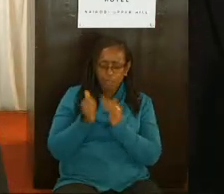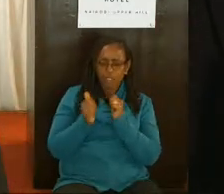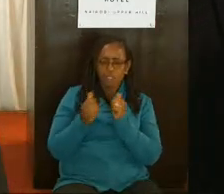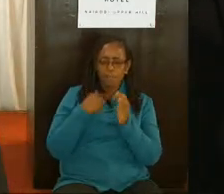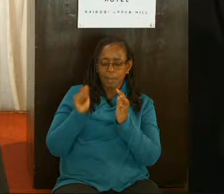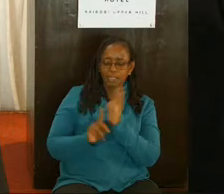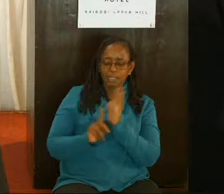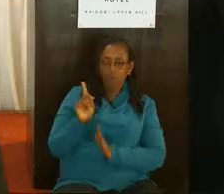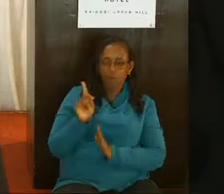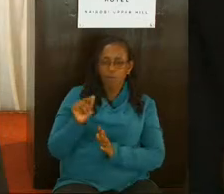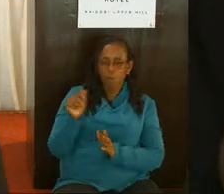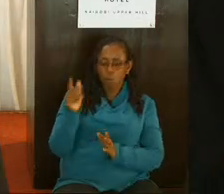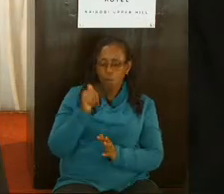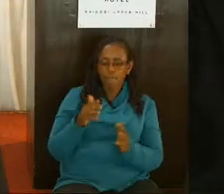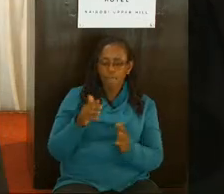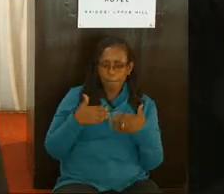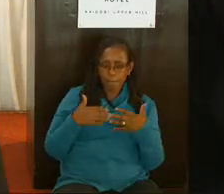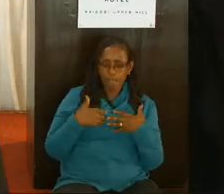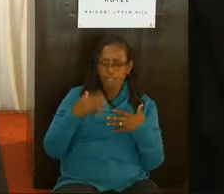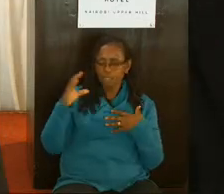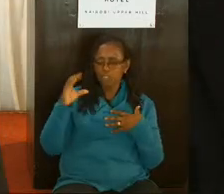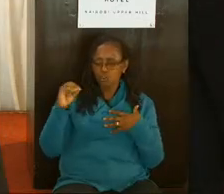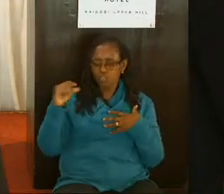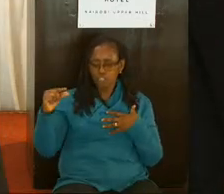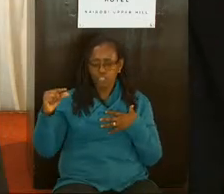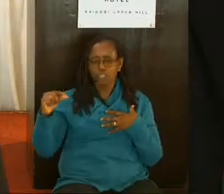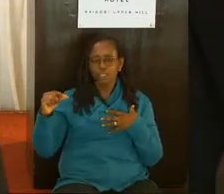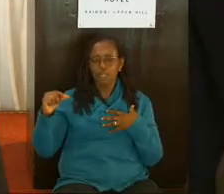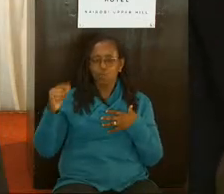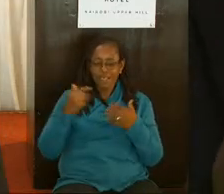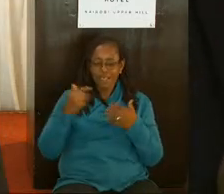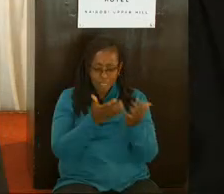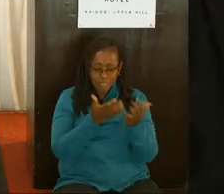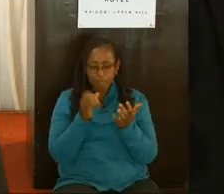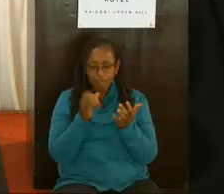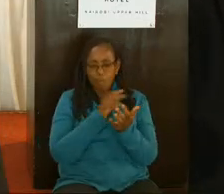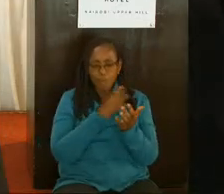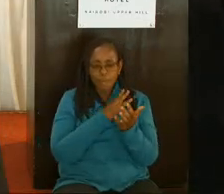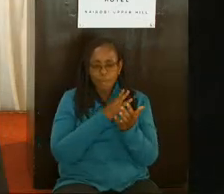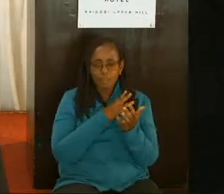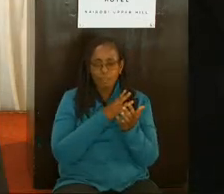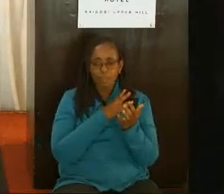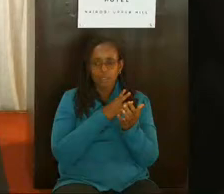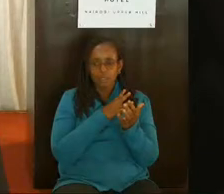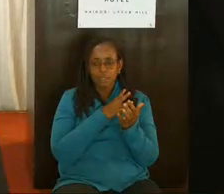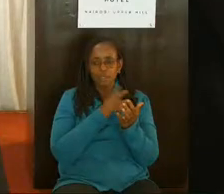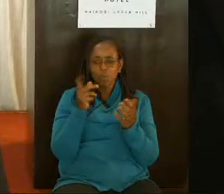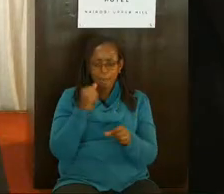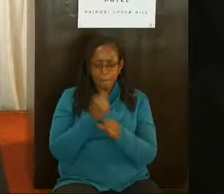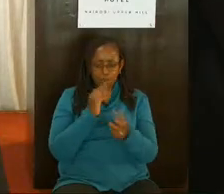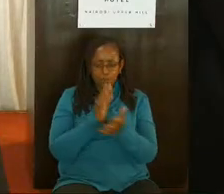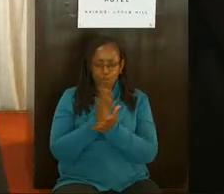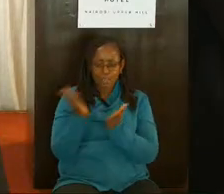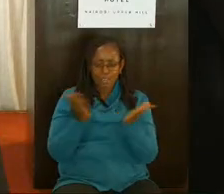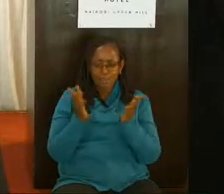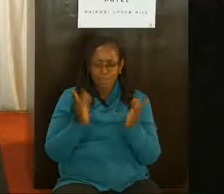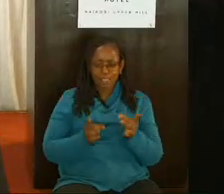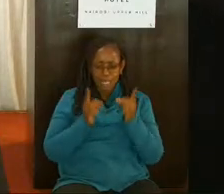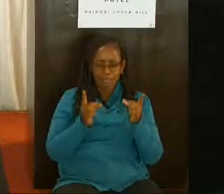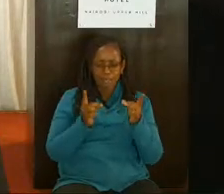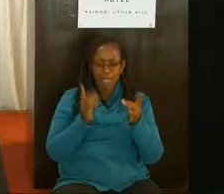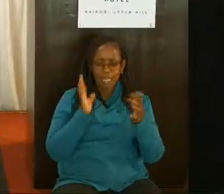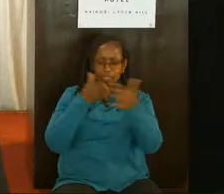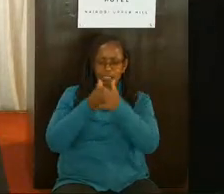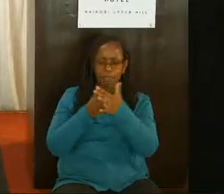and we are happy with the like the Cog receiving complaints and intervening to ensure that Service delivery is not